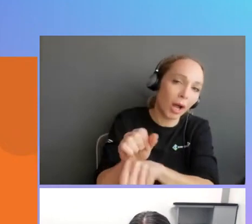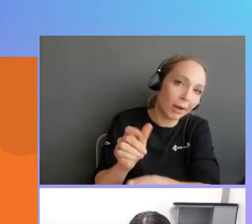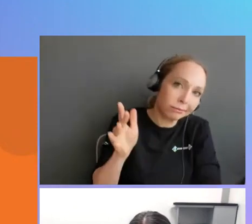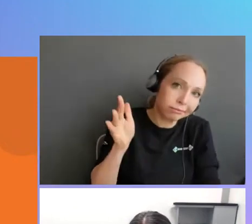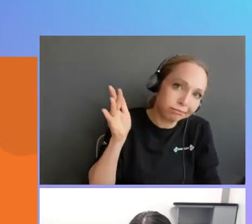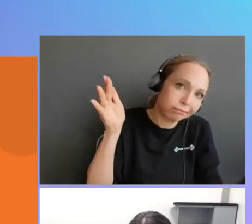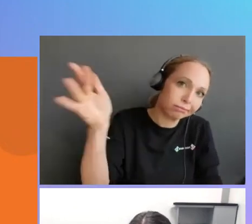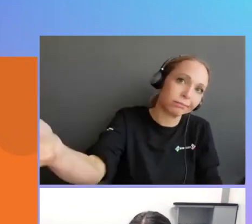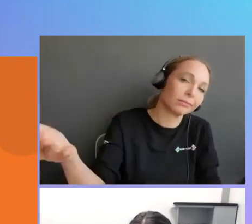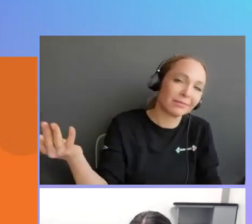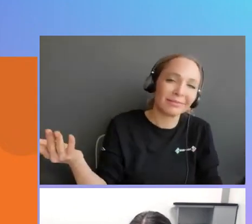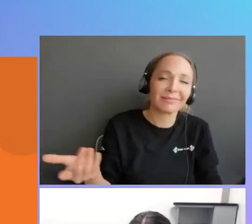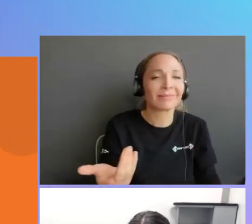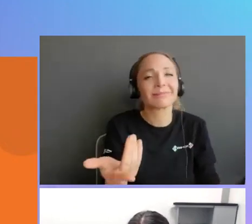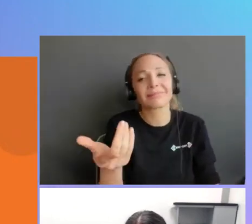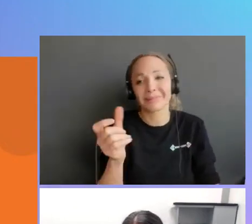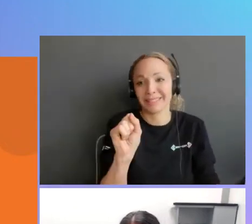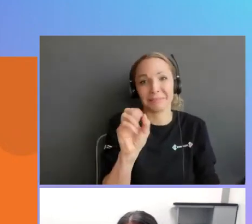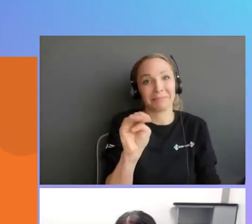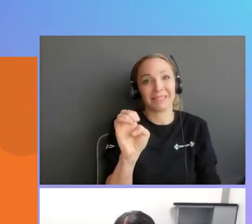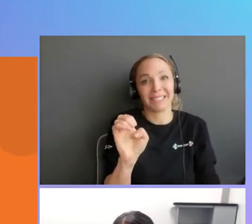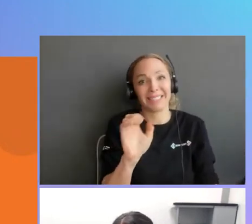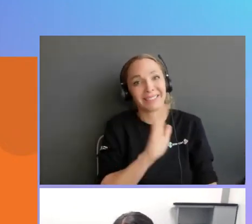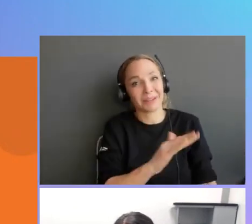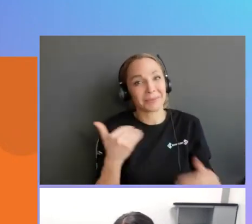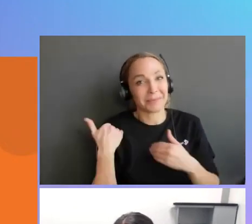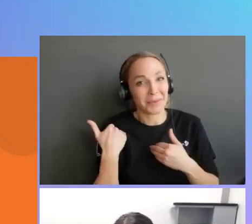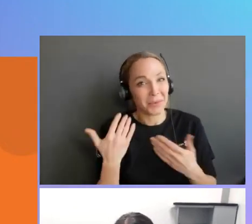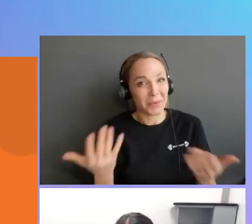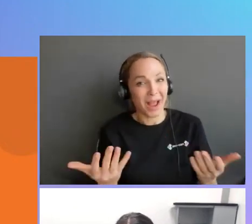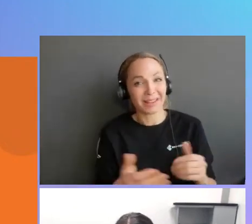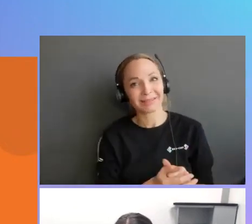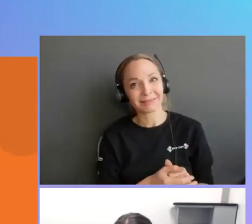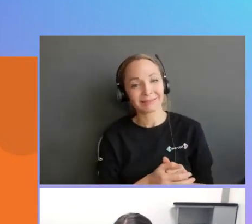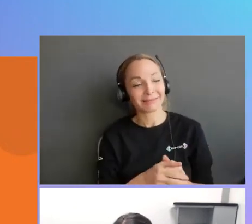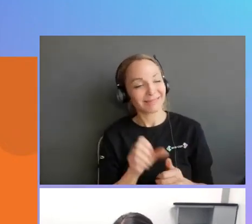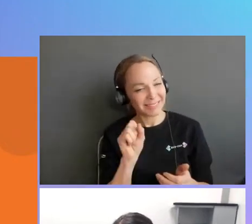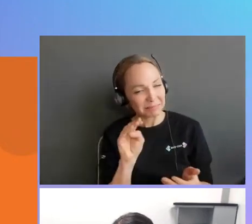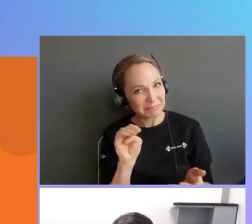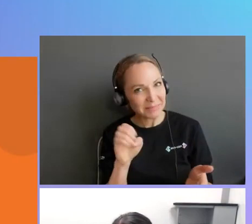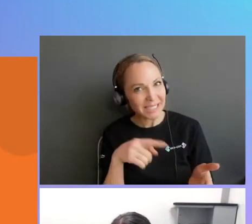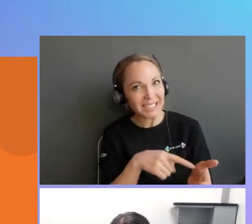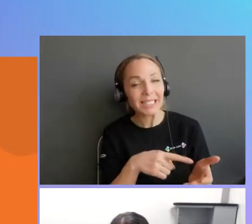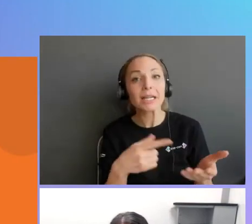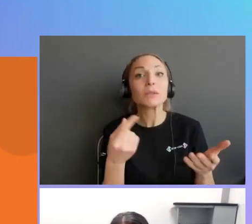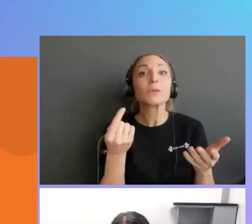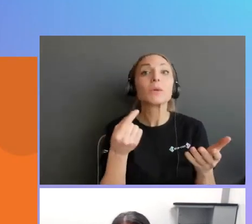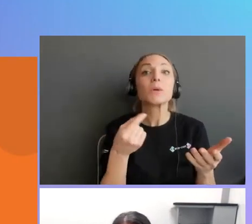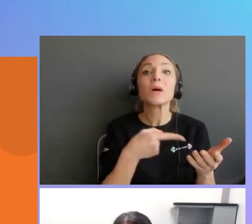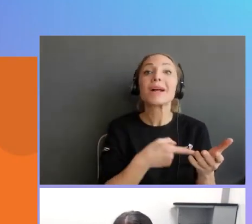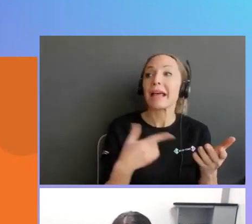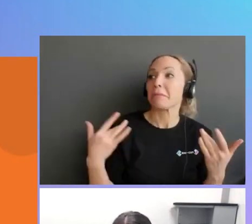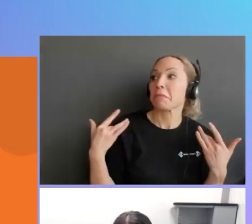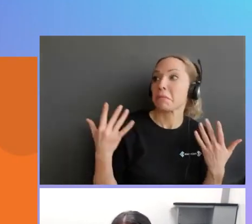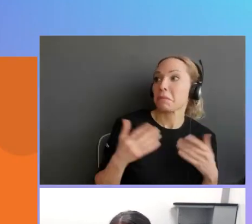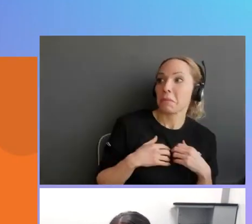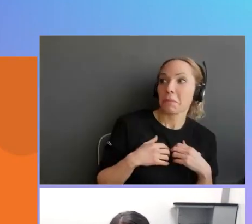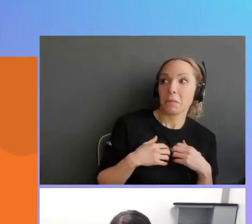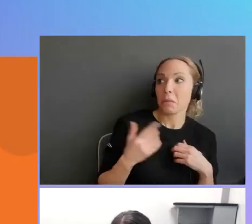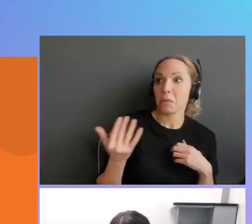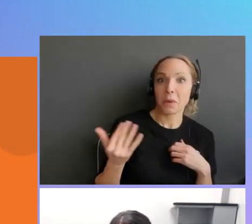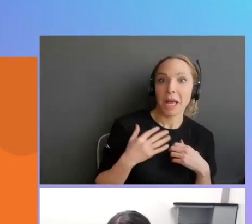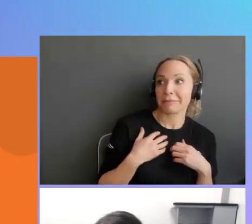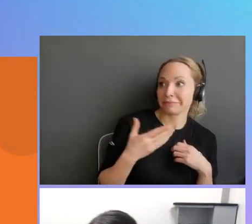what is the role of the SME? The SME should be doing the heavy lifting at the beginning. You can't expect people to go in and